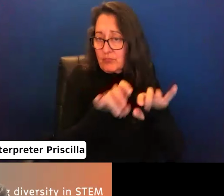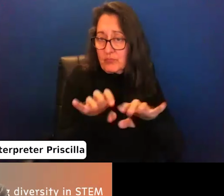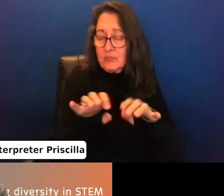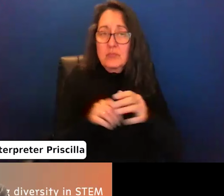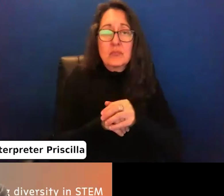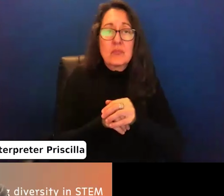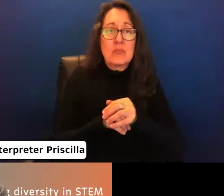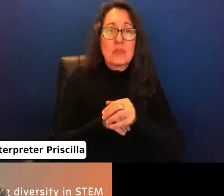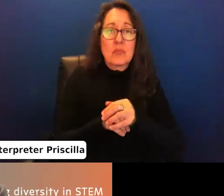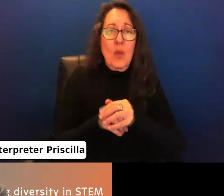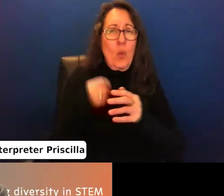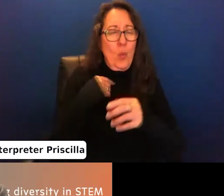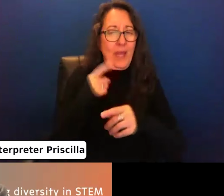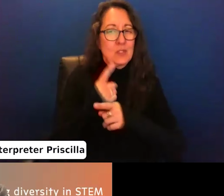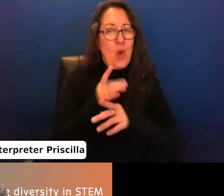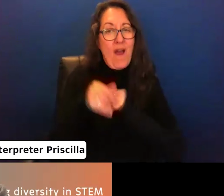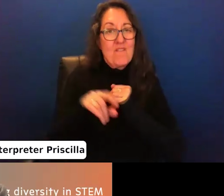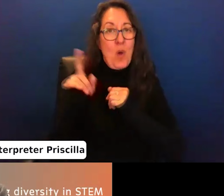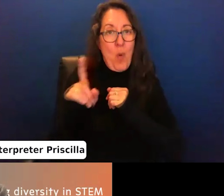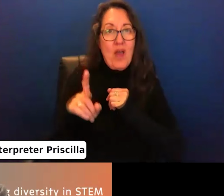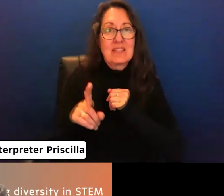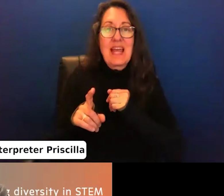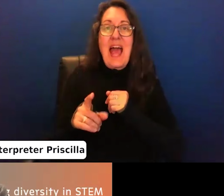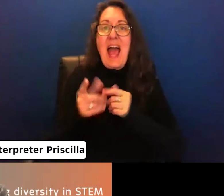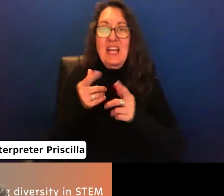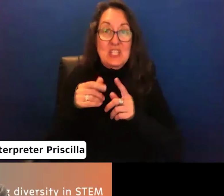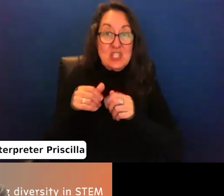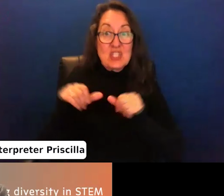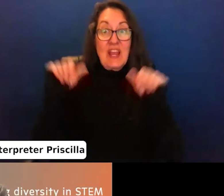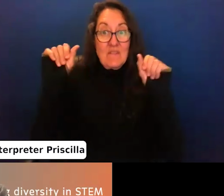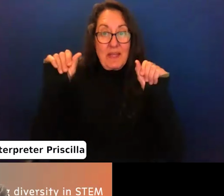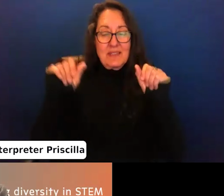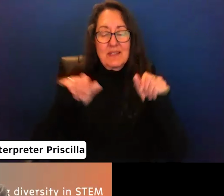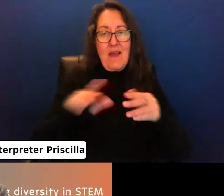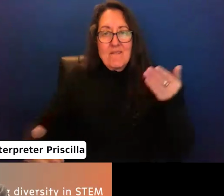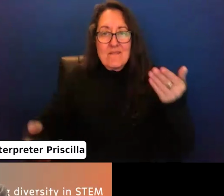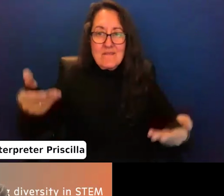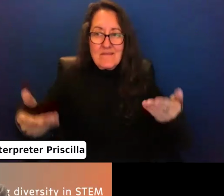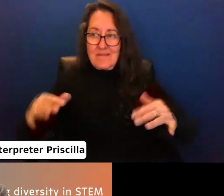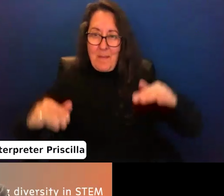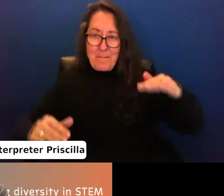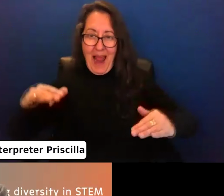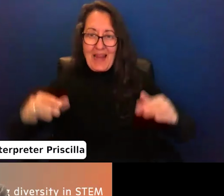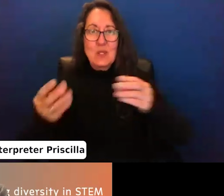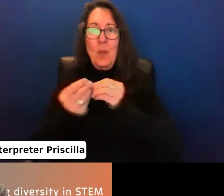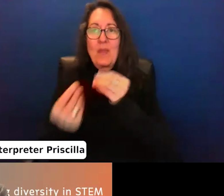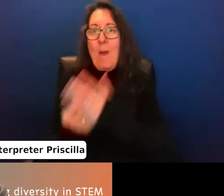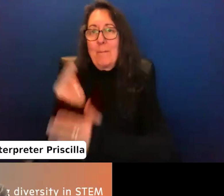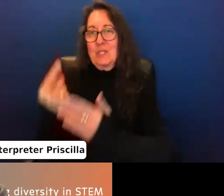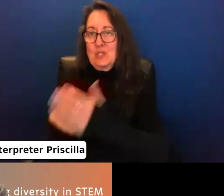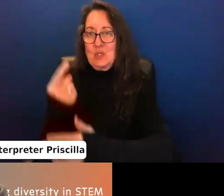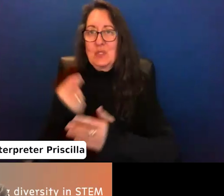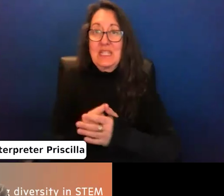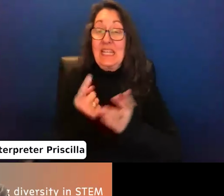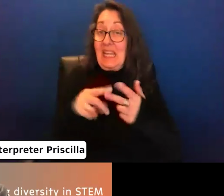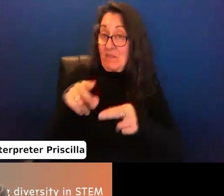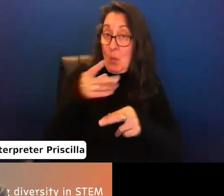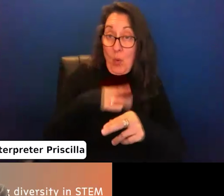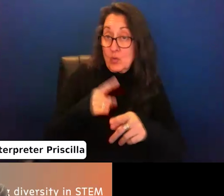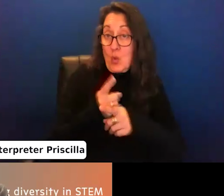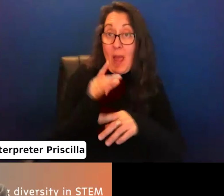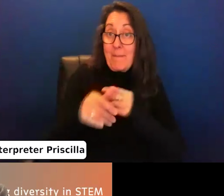to talk about leadership or community service you've done, or talk about a teacher that's influenced you